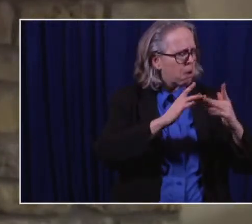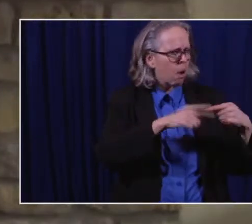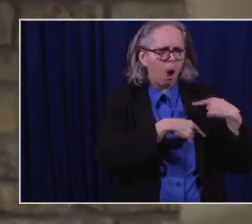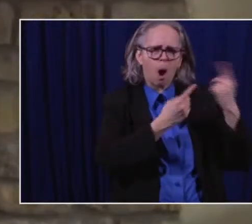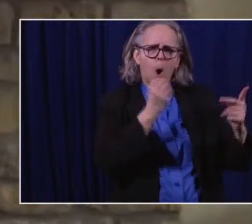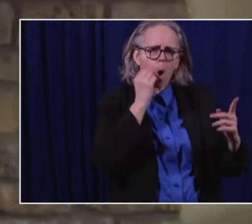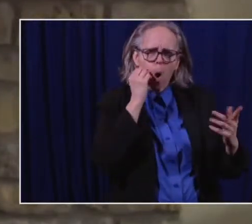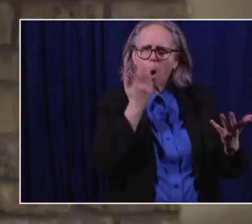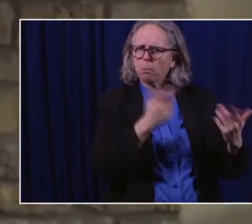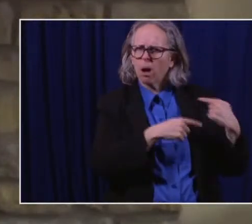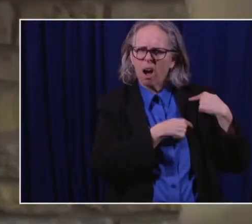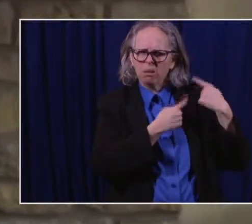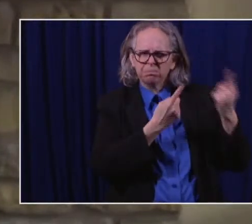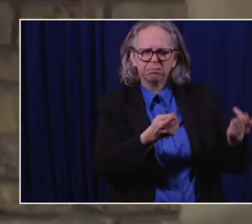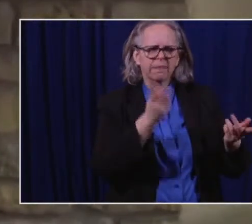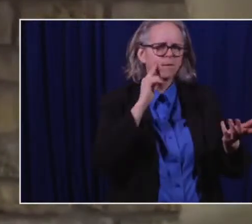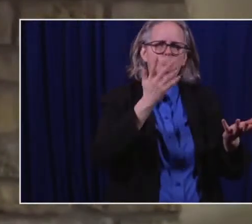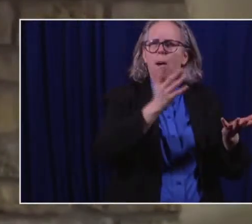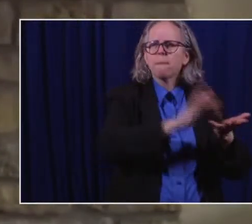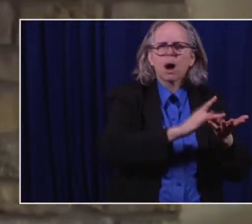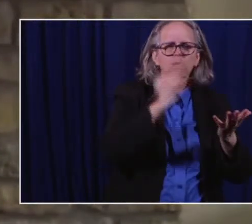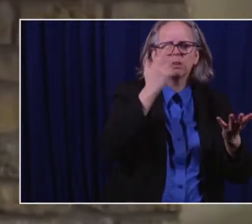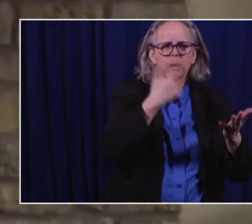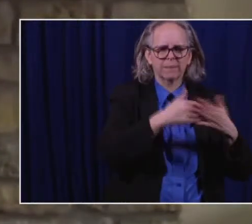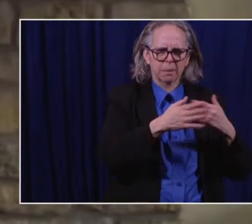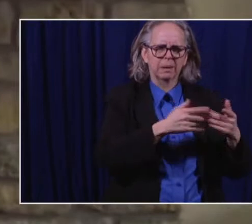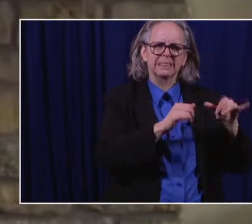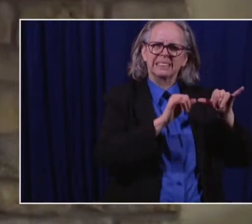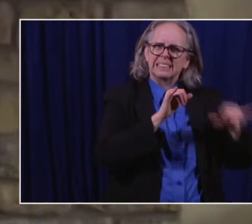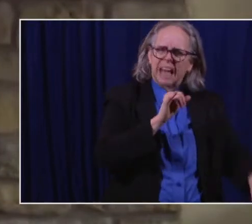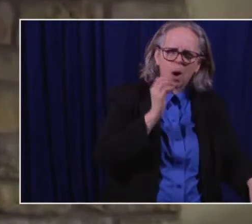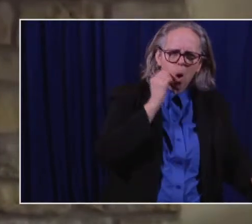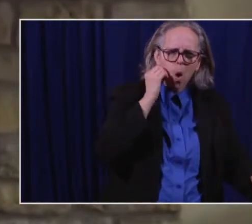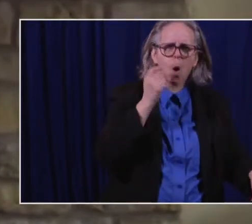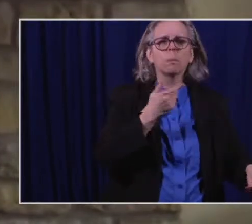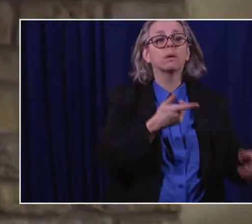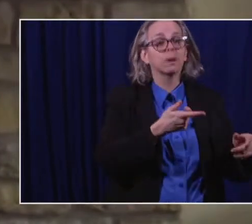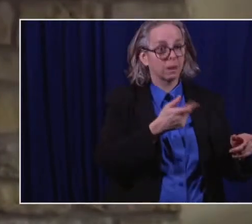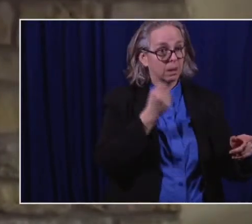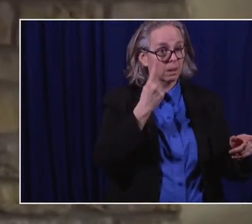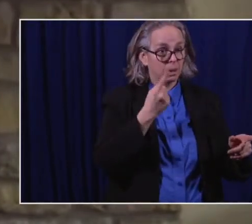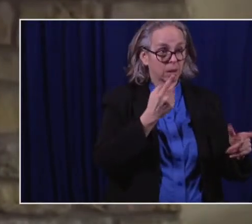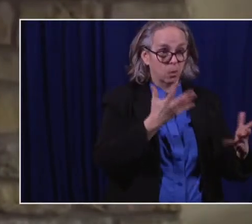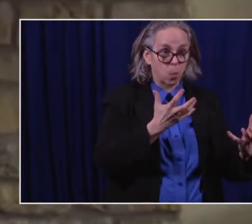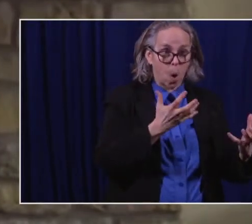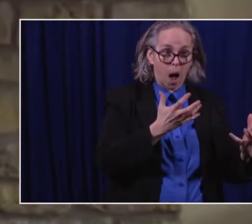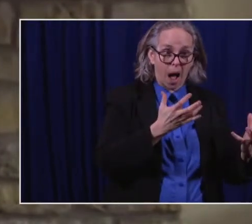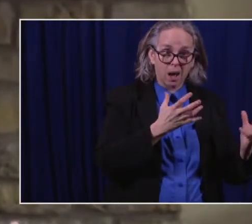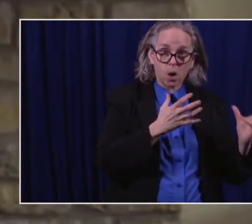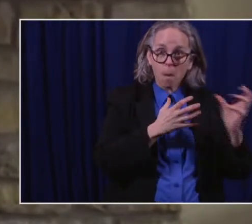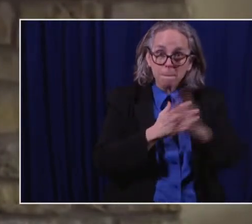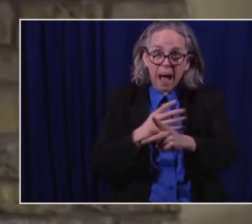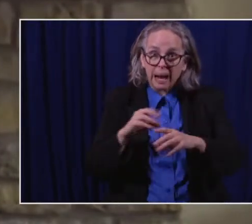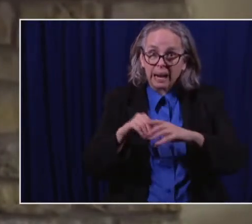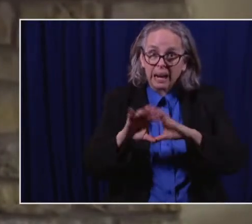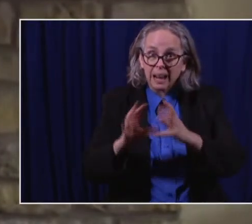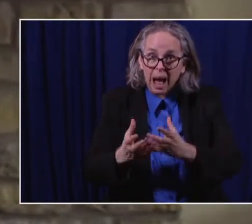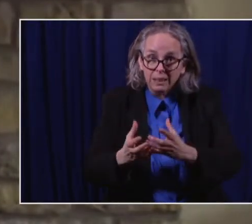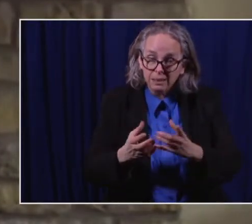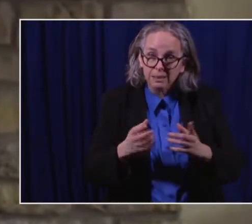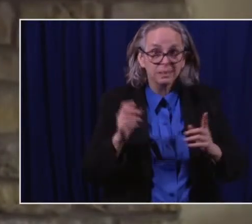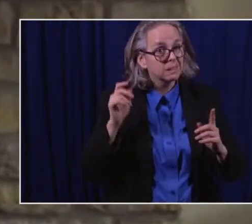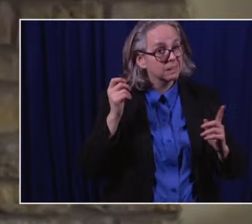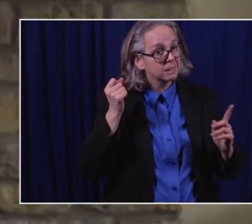some medical problems, medical issues, that's why they've been working home, they've been very careful. They're certainly eligible to